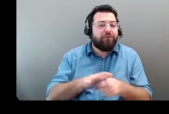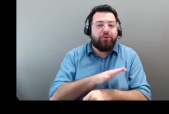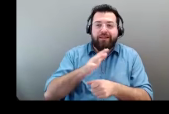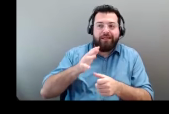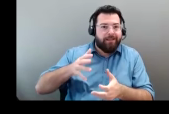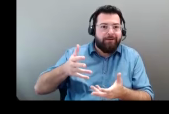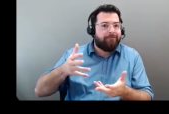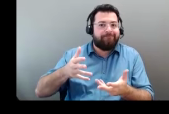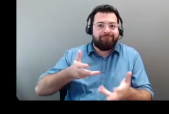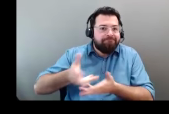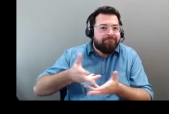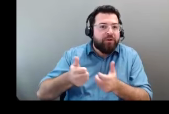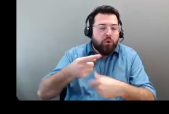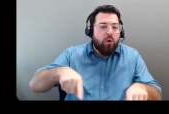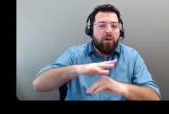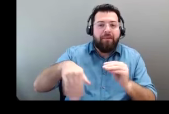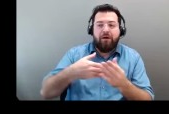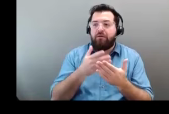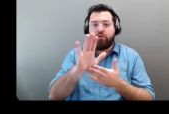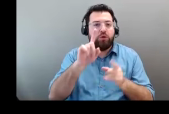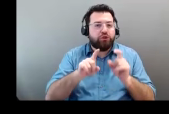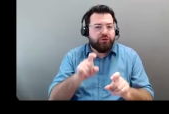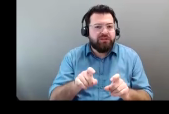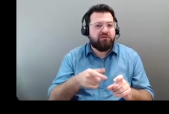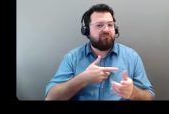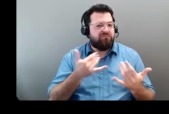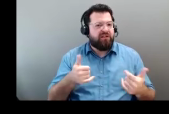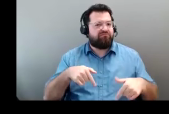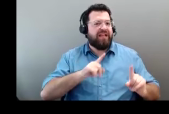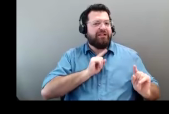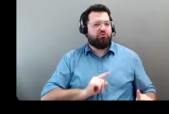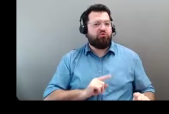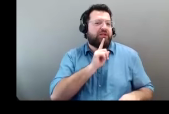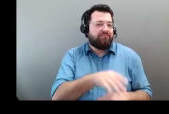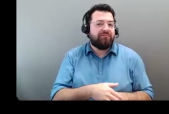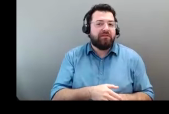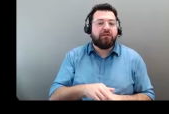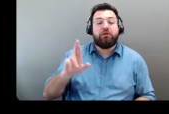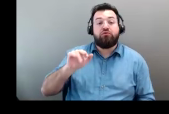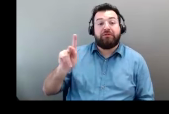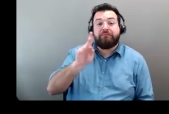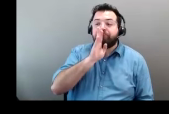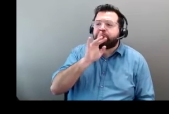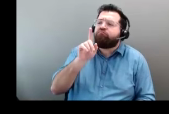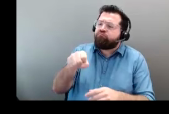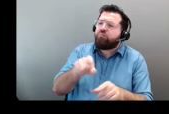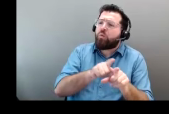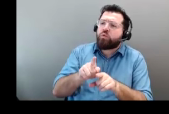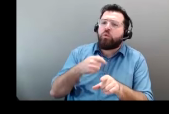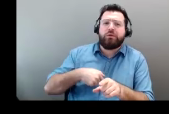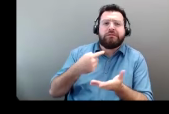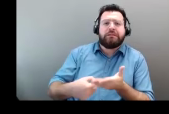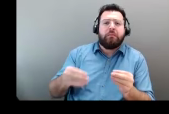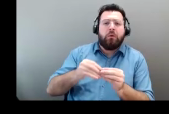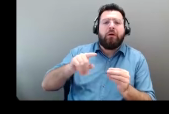helpful to you. Yeah, and to that nod too, the dynamic, and we'll talk more about that as we talk about the